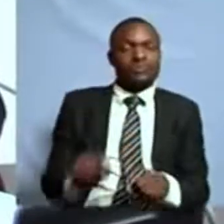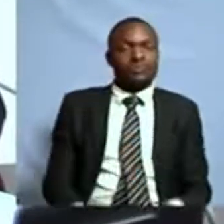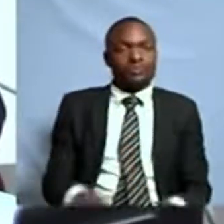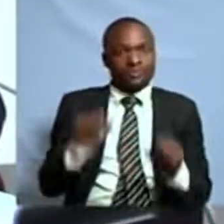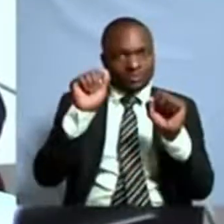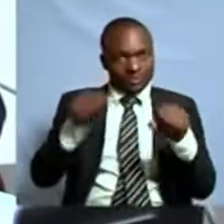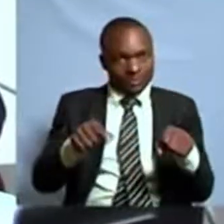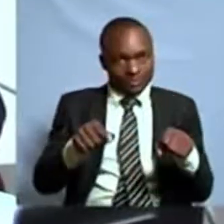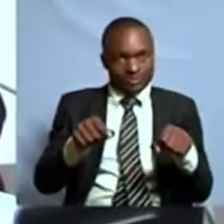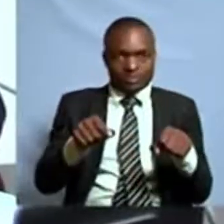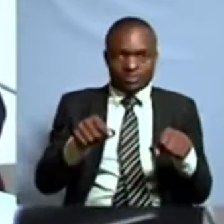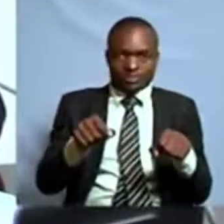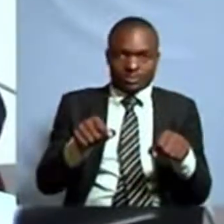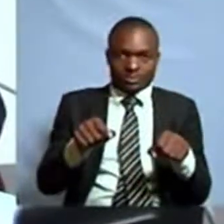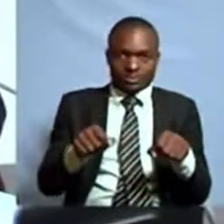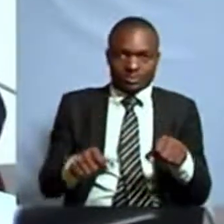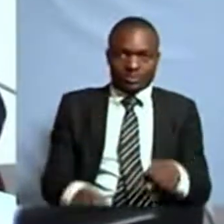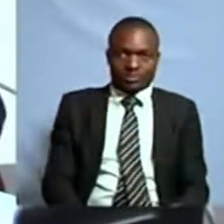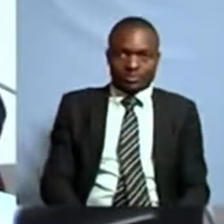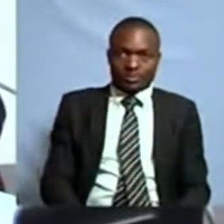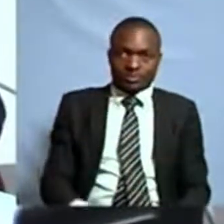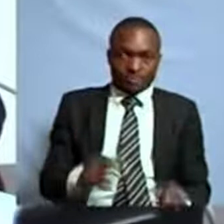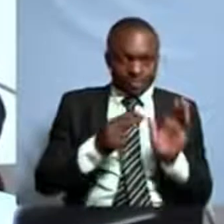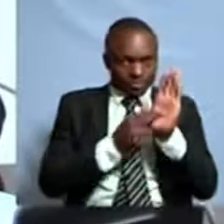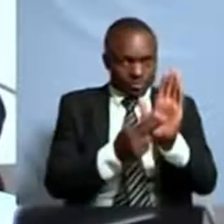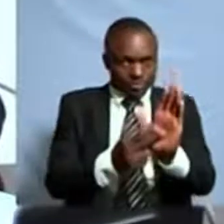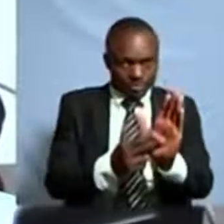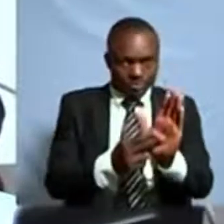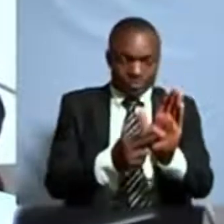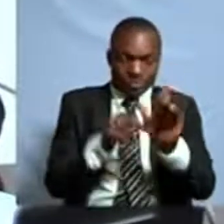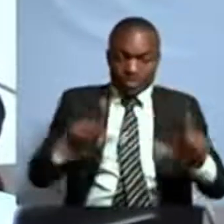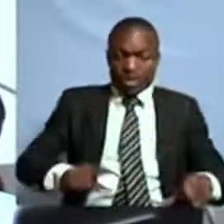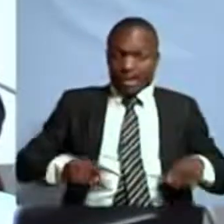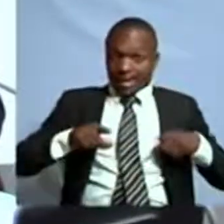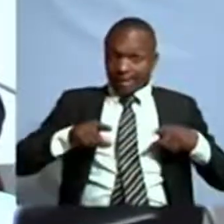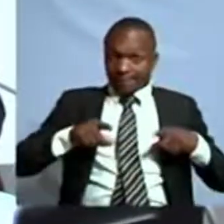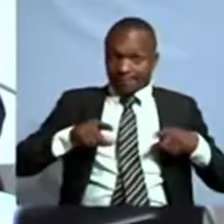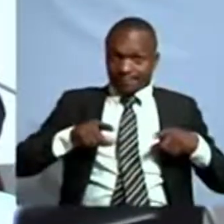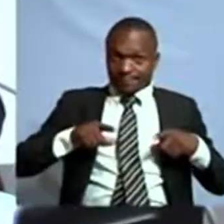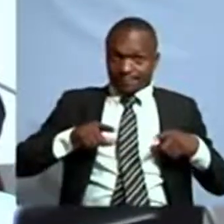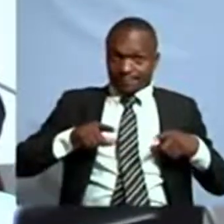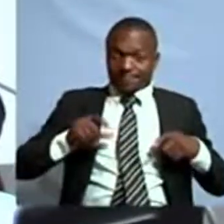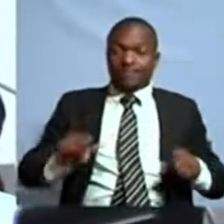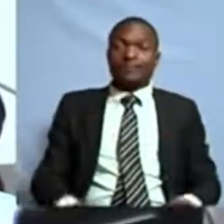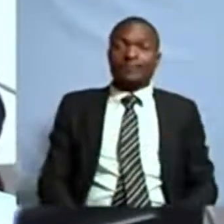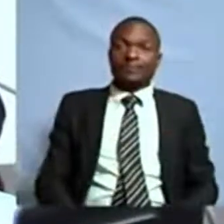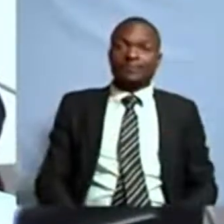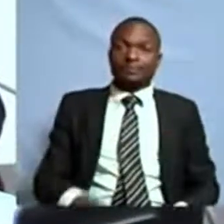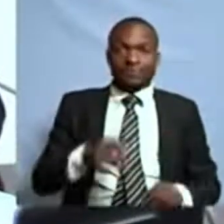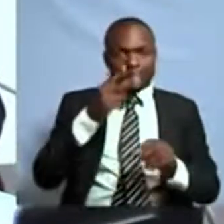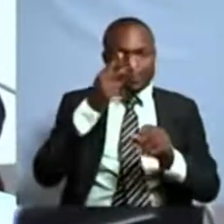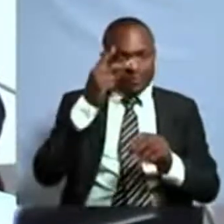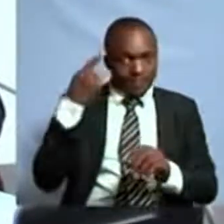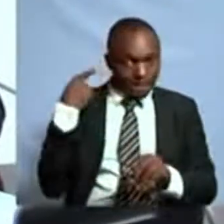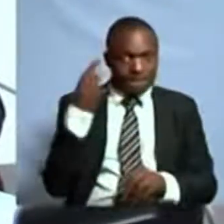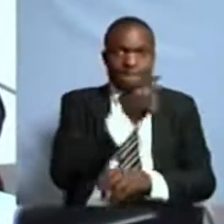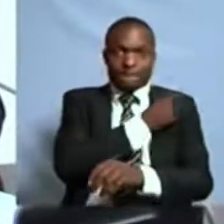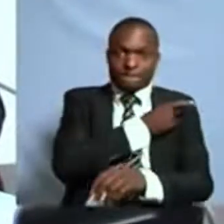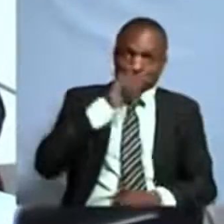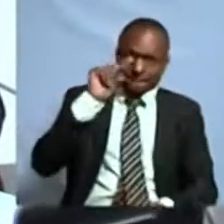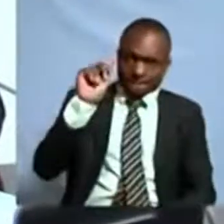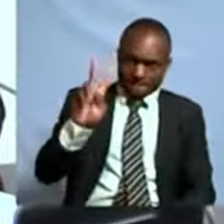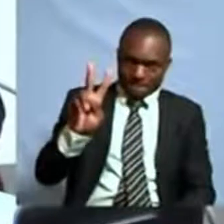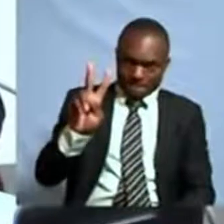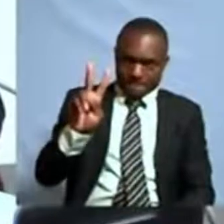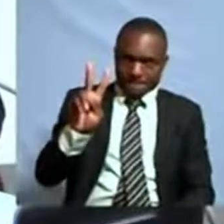me also highlight that we are live on Parliament TV. So